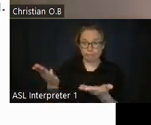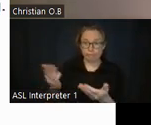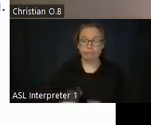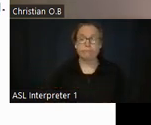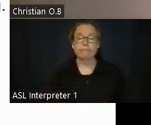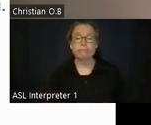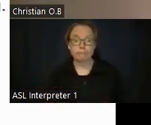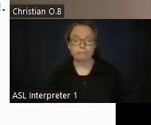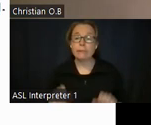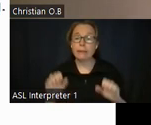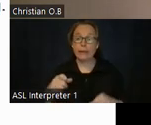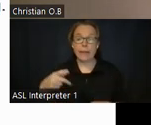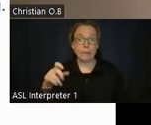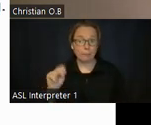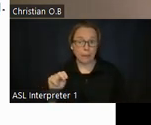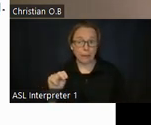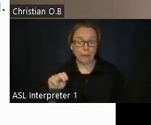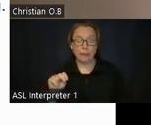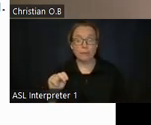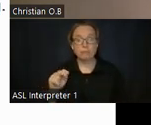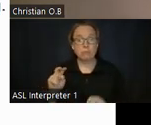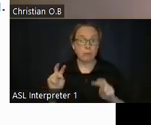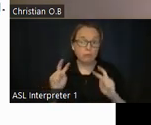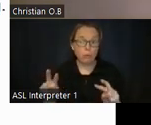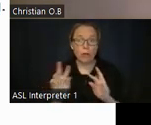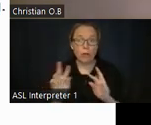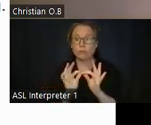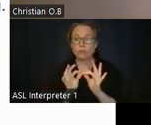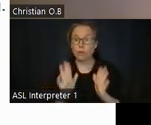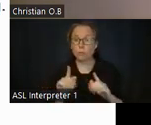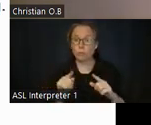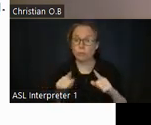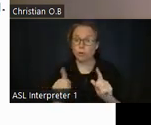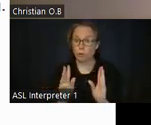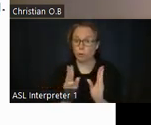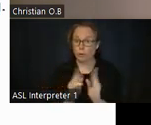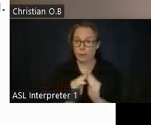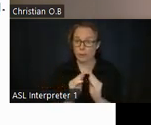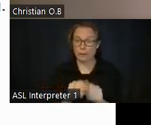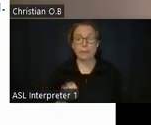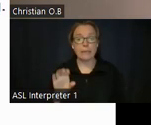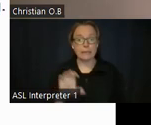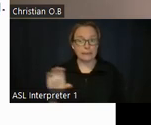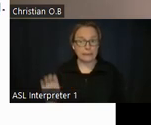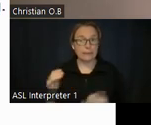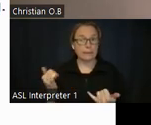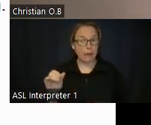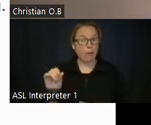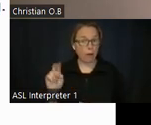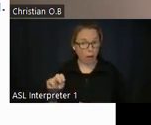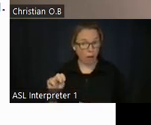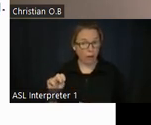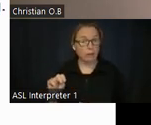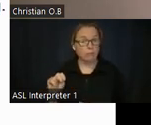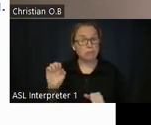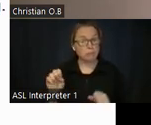Please pin their video feed to see their interpretations throughout the meeting. The closed captioning is turned on in Zoom as another means